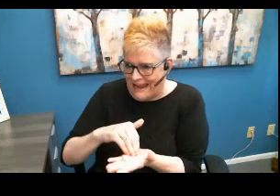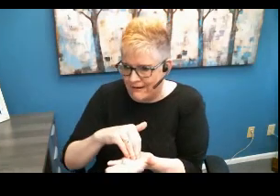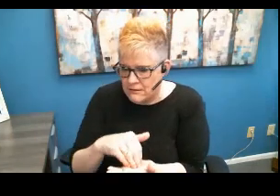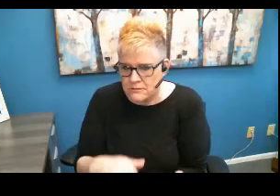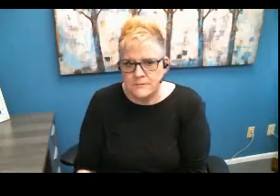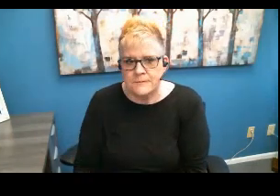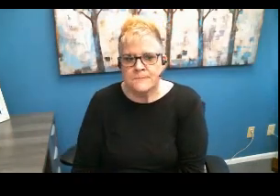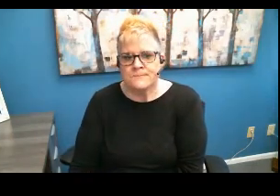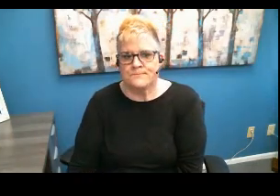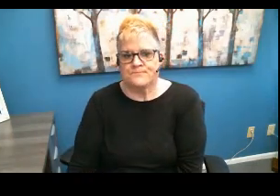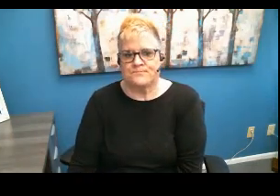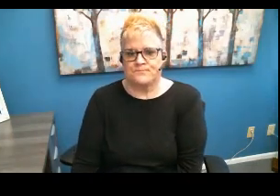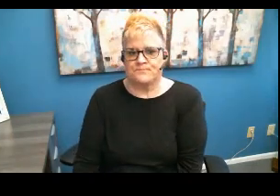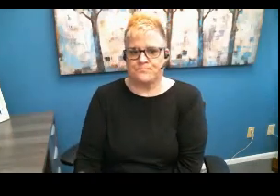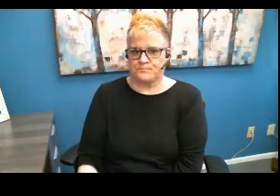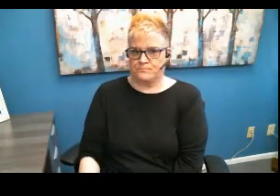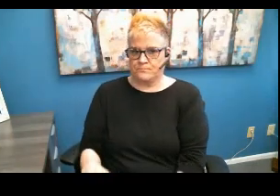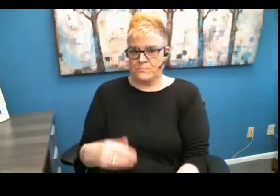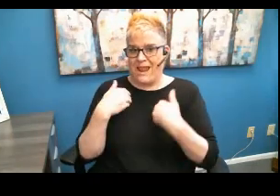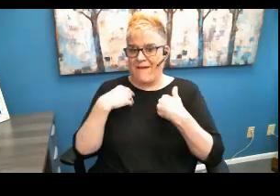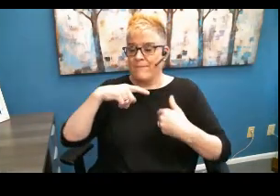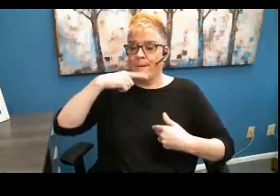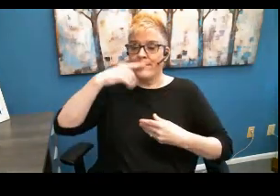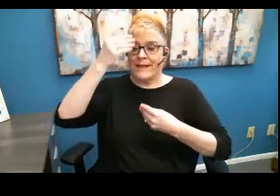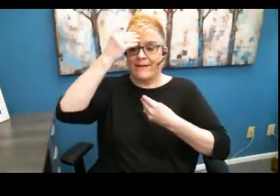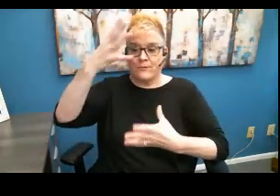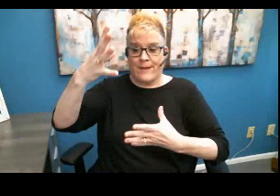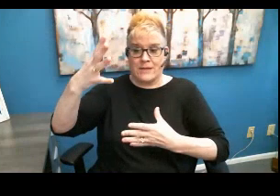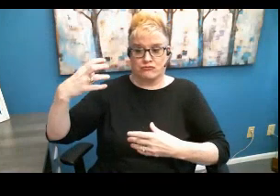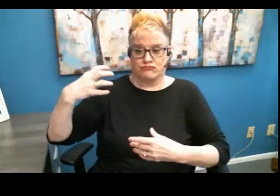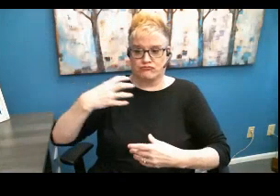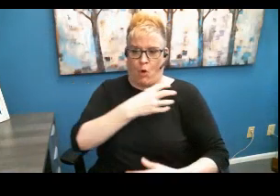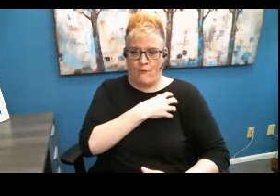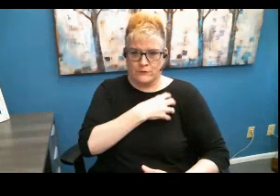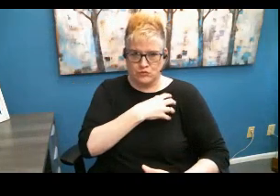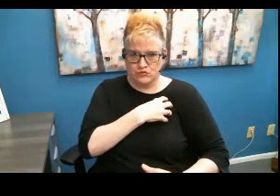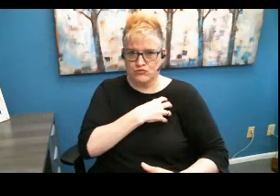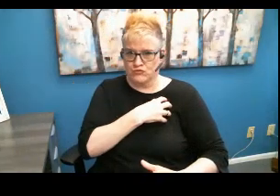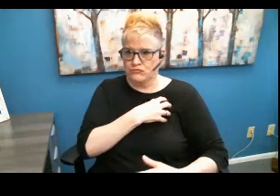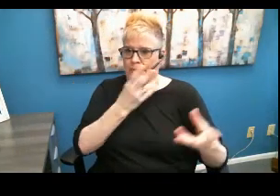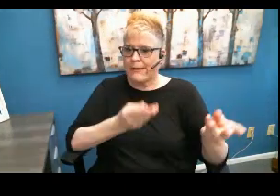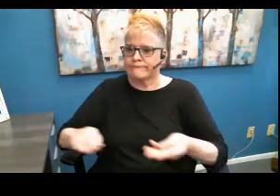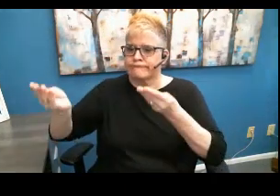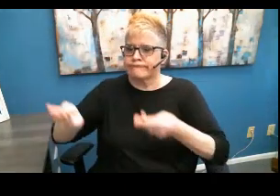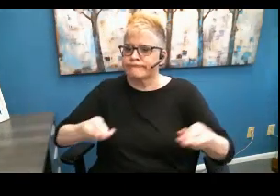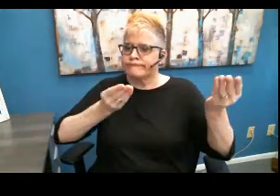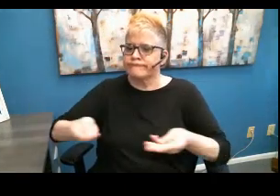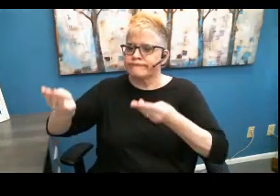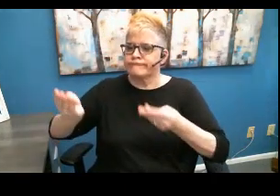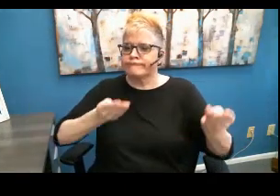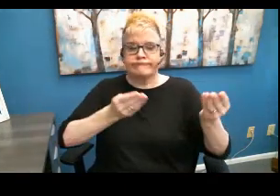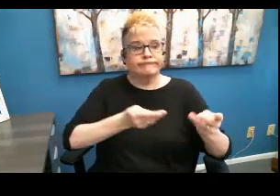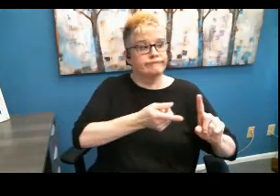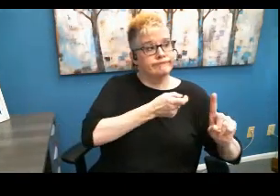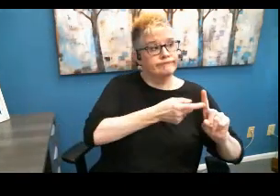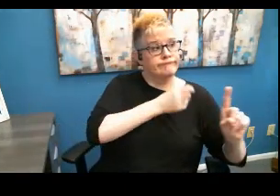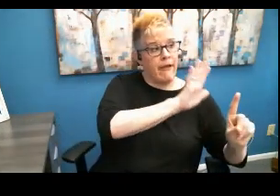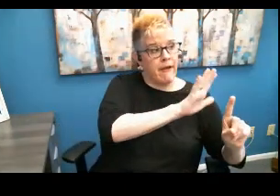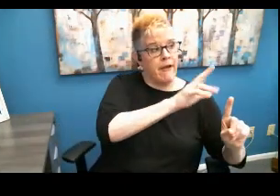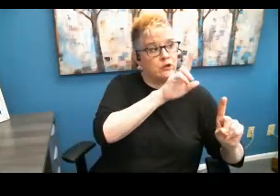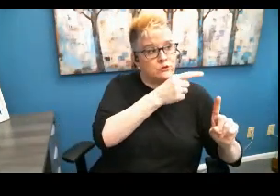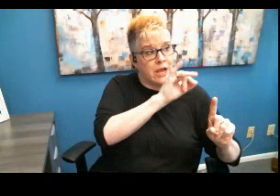as a reminder, we would have a public information officer that's kind of the conduit for sharing information with external stakeholders,